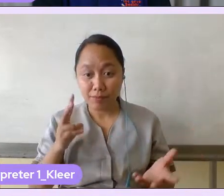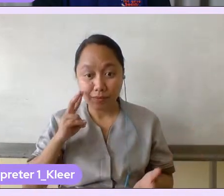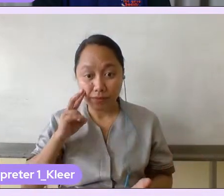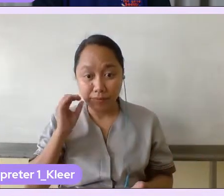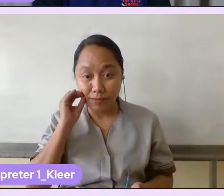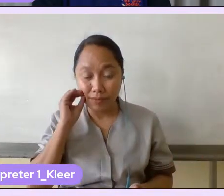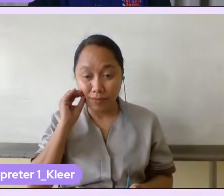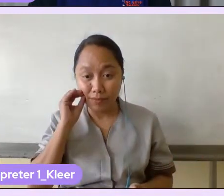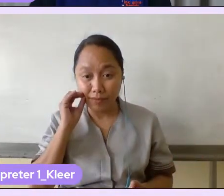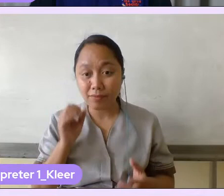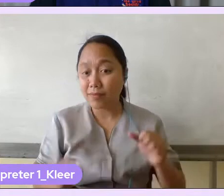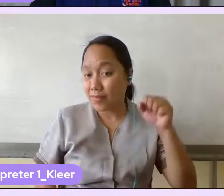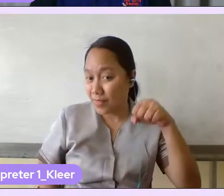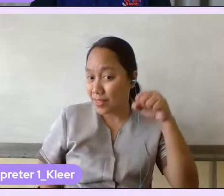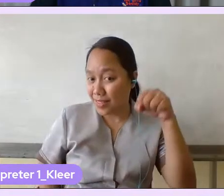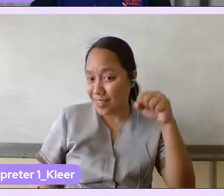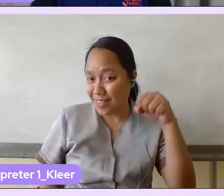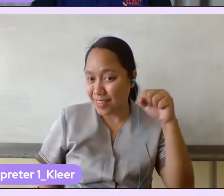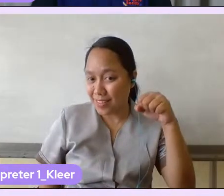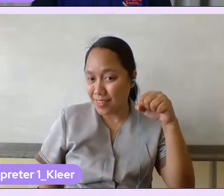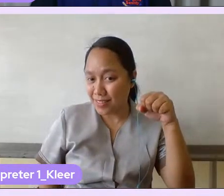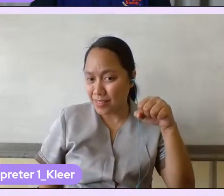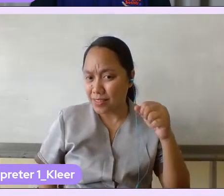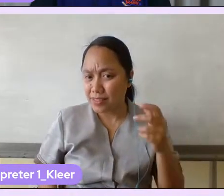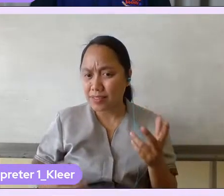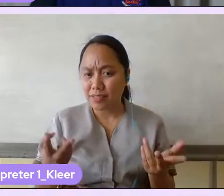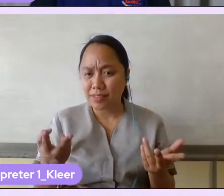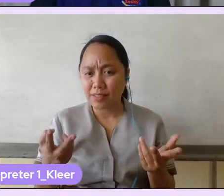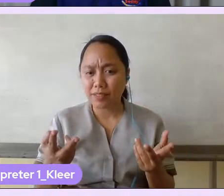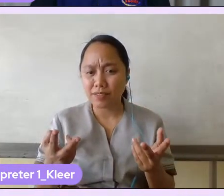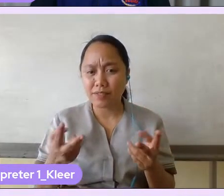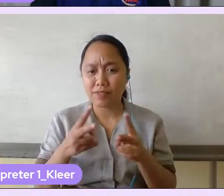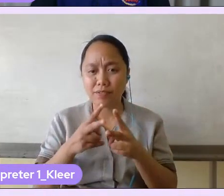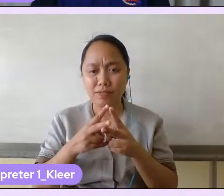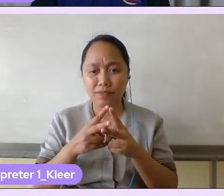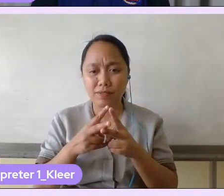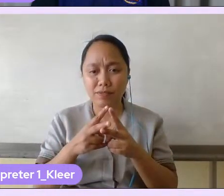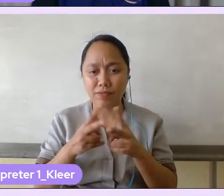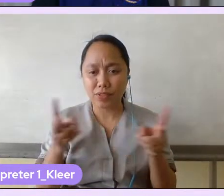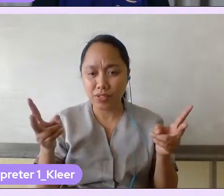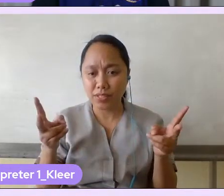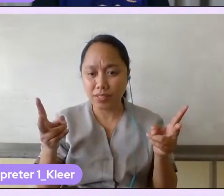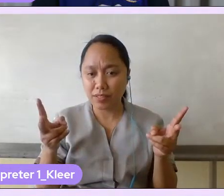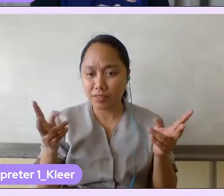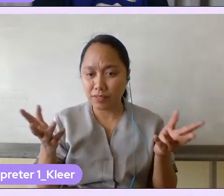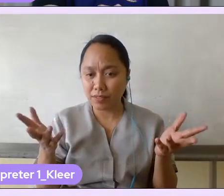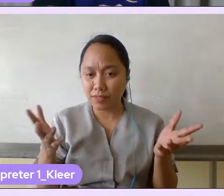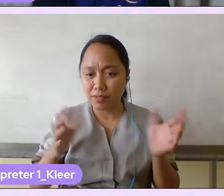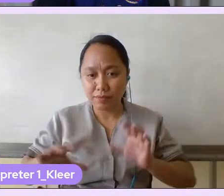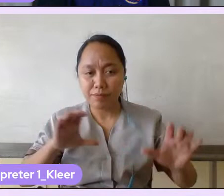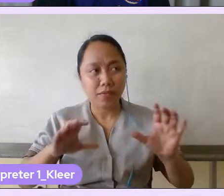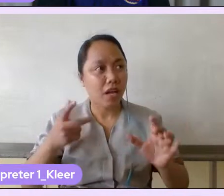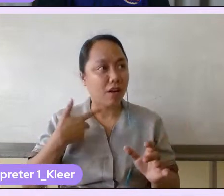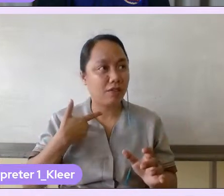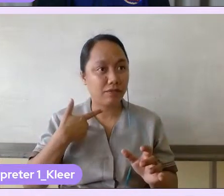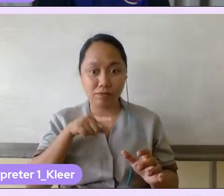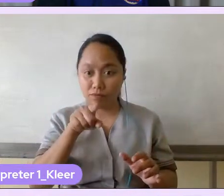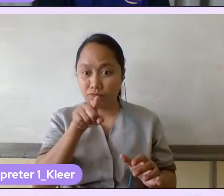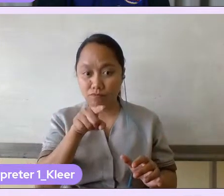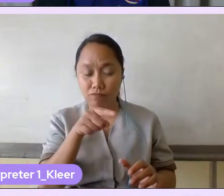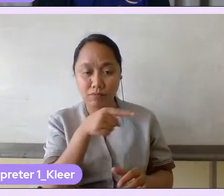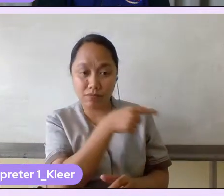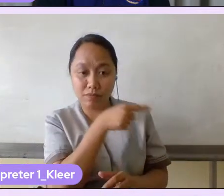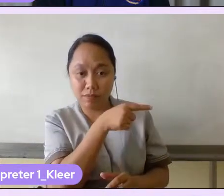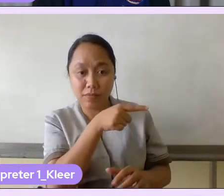Yes po. Here in ASTI naman, because we are a research institute, so we are looking